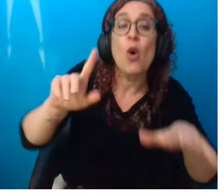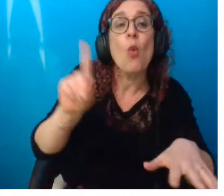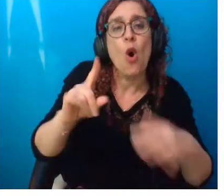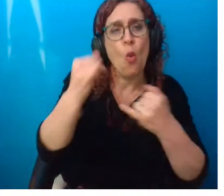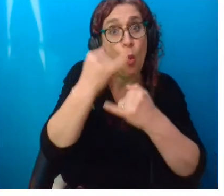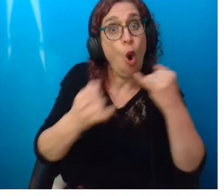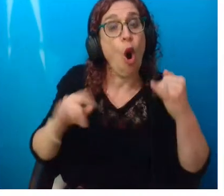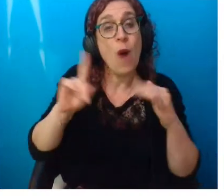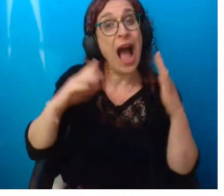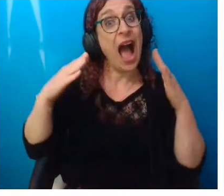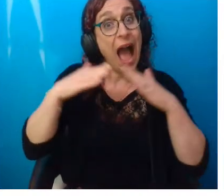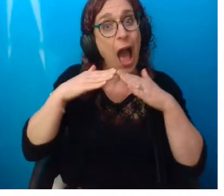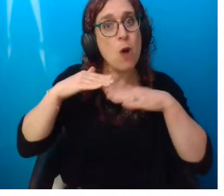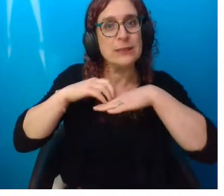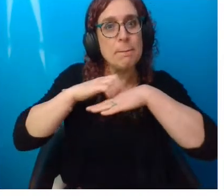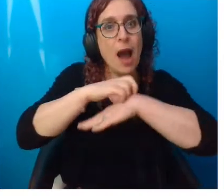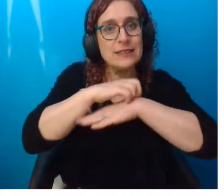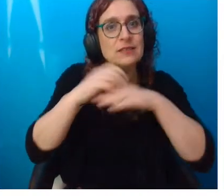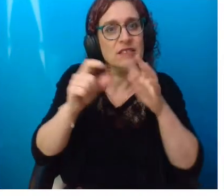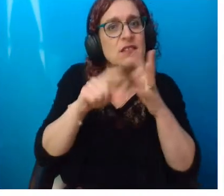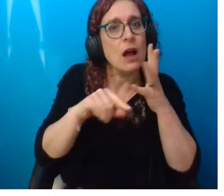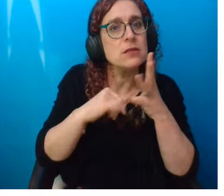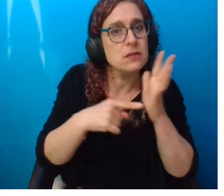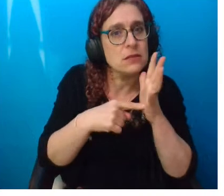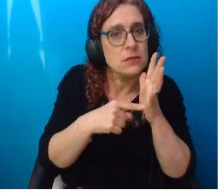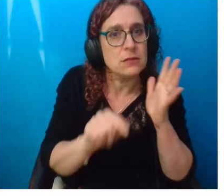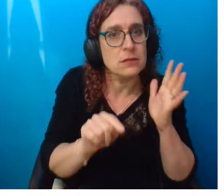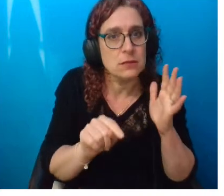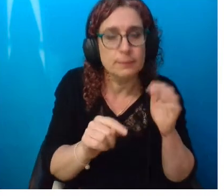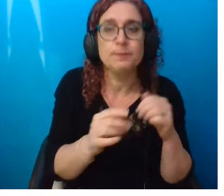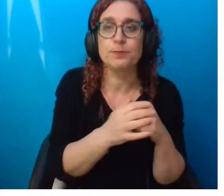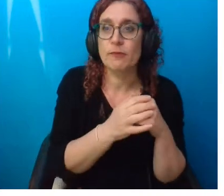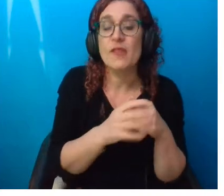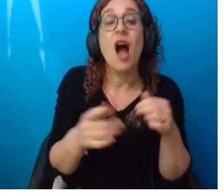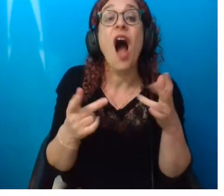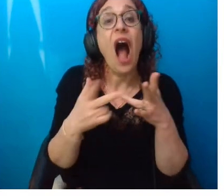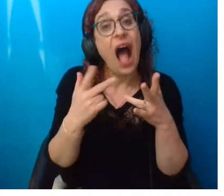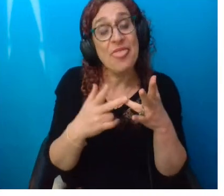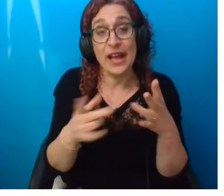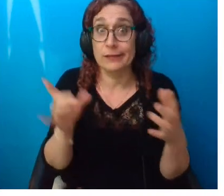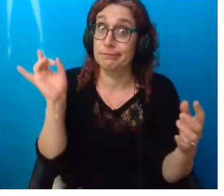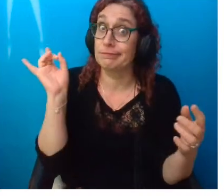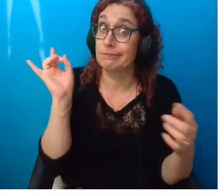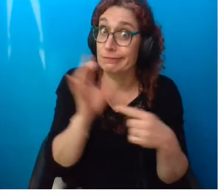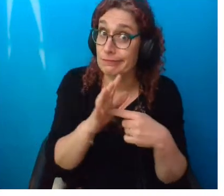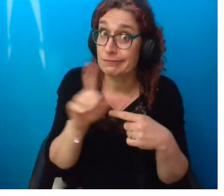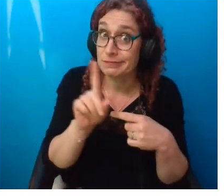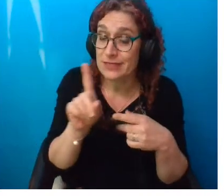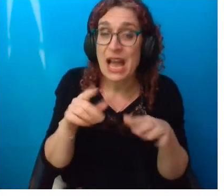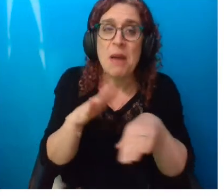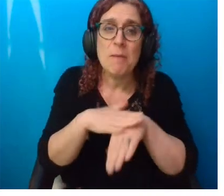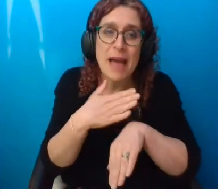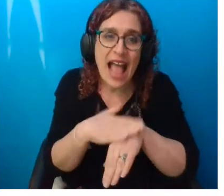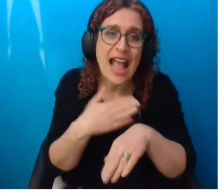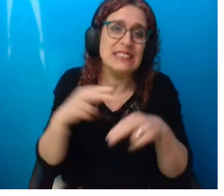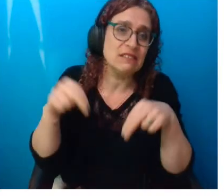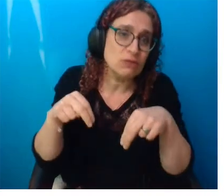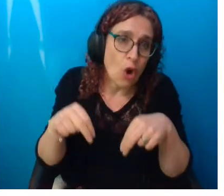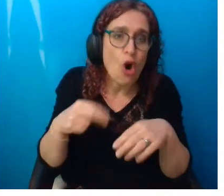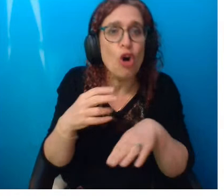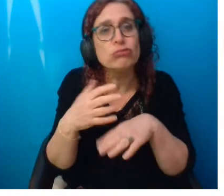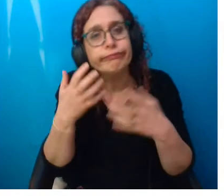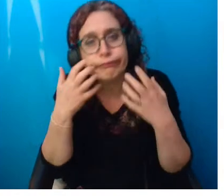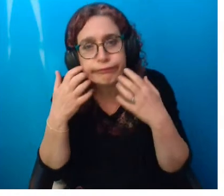mite. Other important allergies are definitely pets, cats, dogs, if people do horse riding their